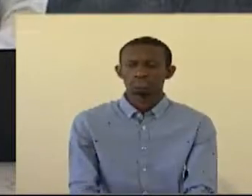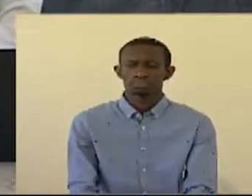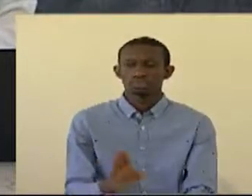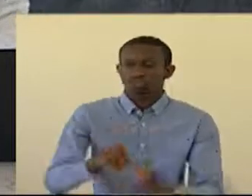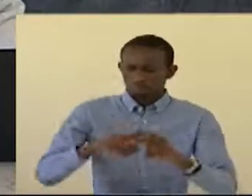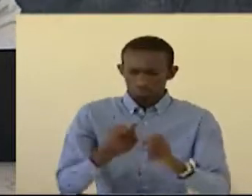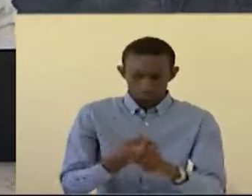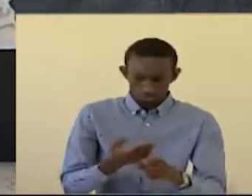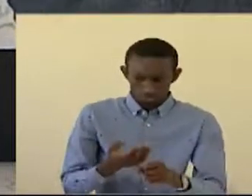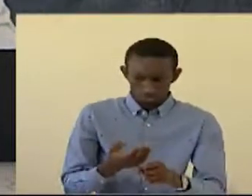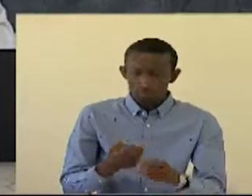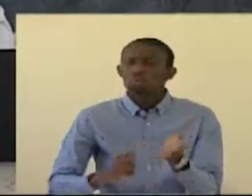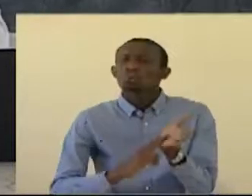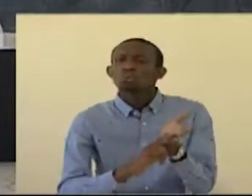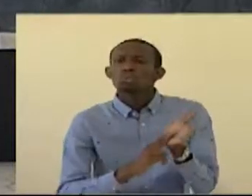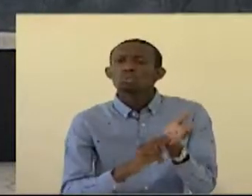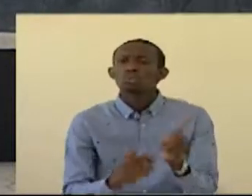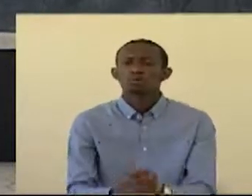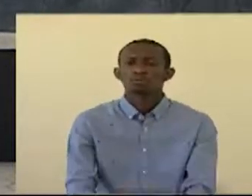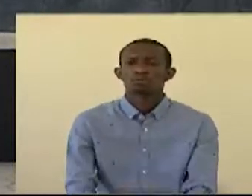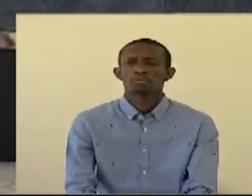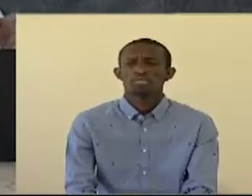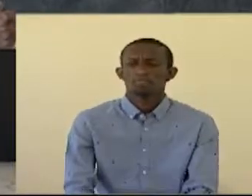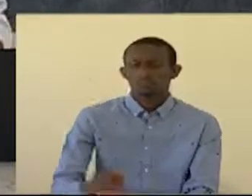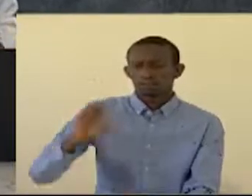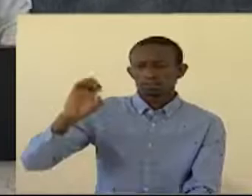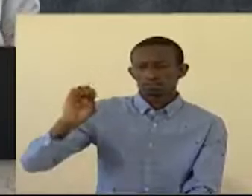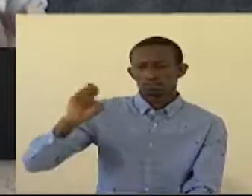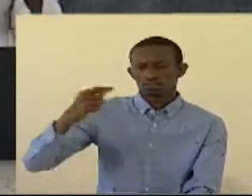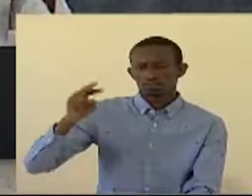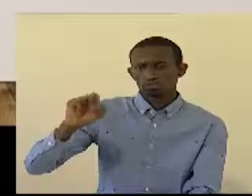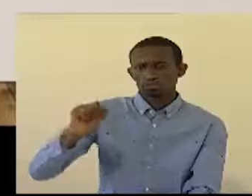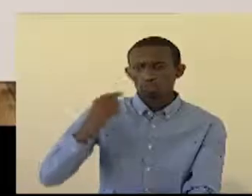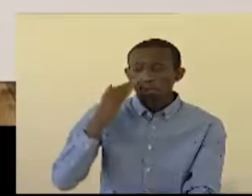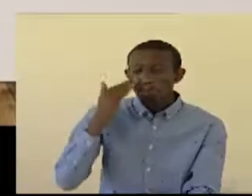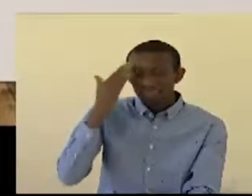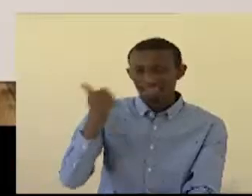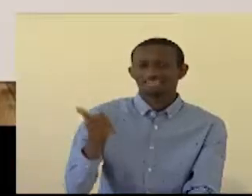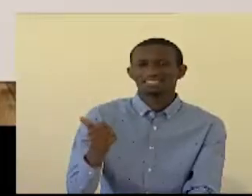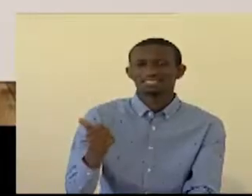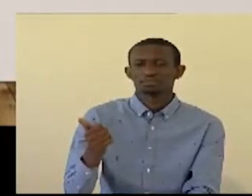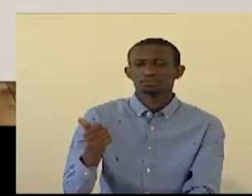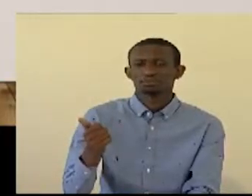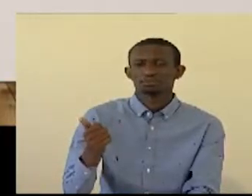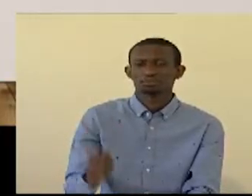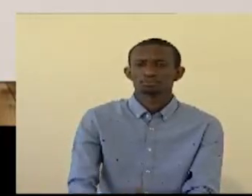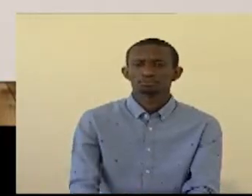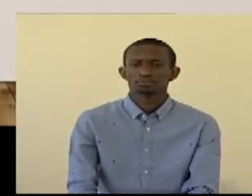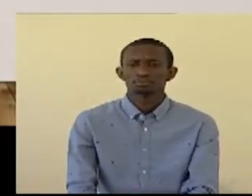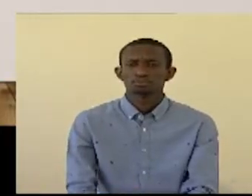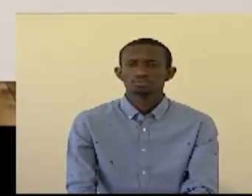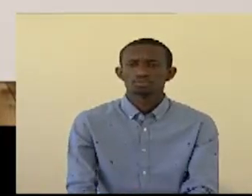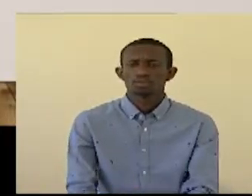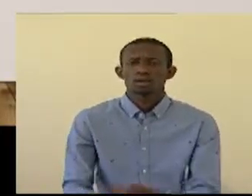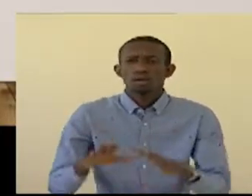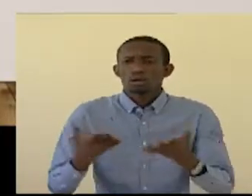starting with the use of Brady's reagent to identify carbonyl compounds. So here we are starting the description of